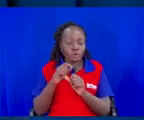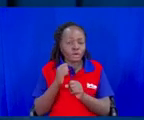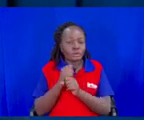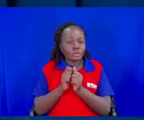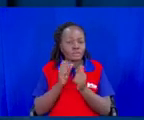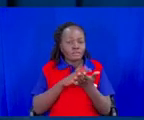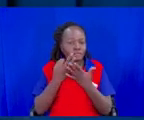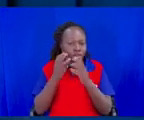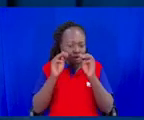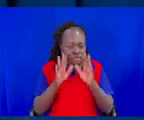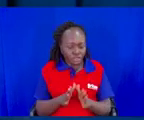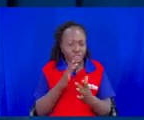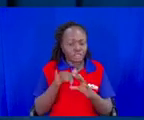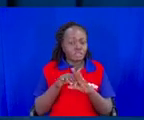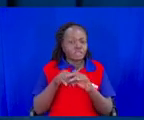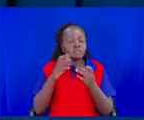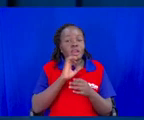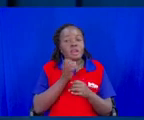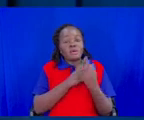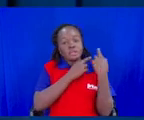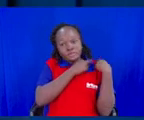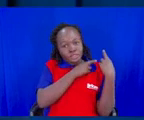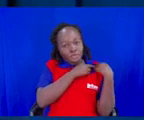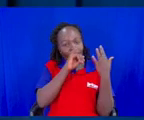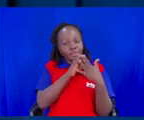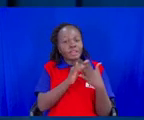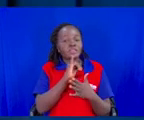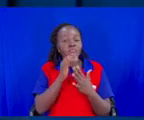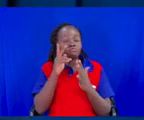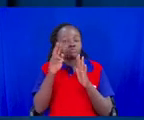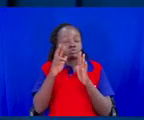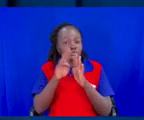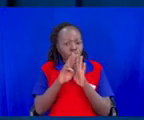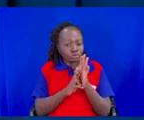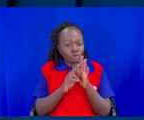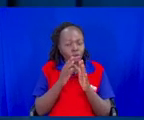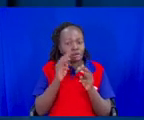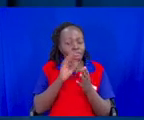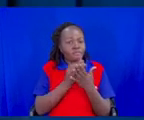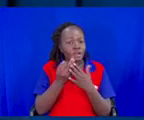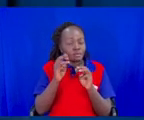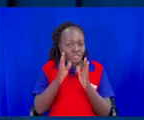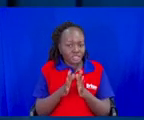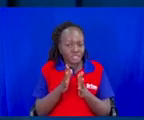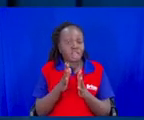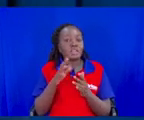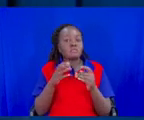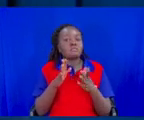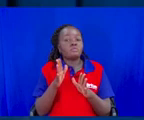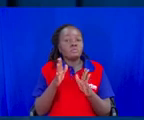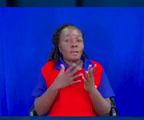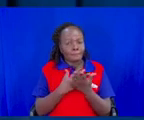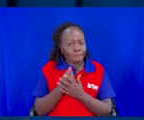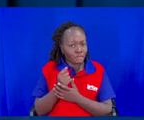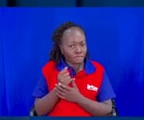manager in discharging our duties. That is, to the order of the fund manager, we moved the assets, either sales or purchase,